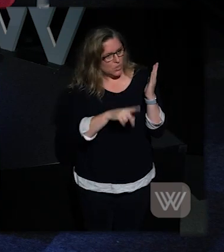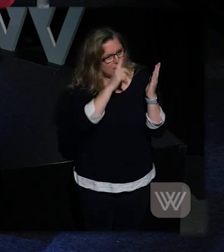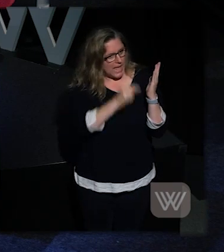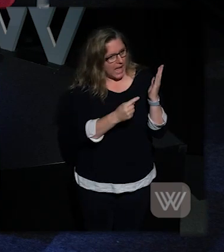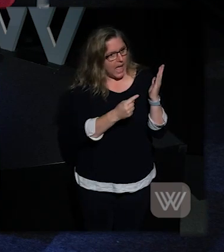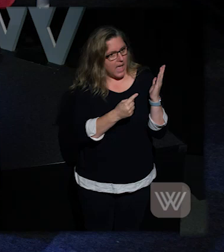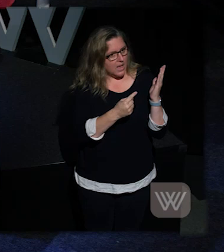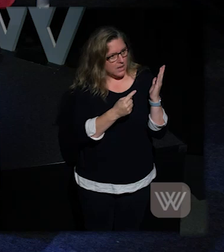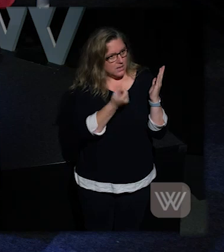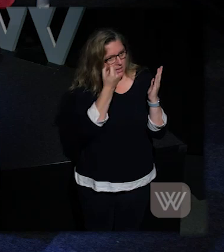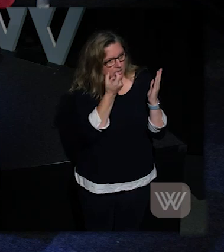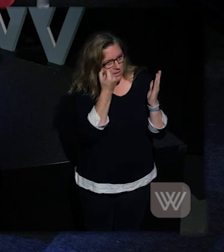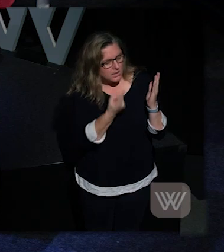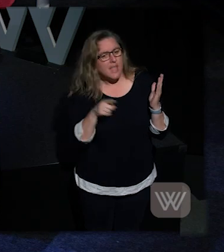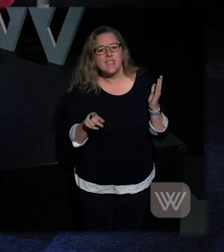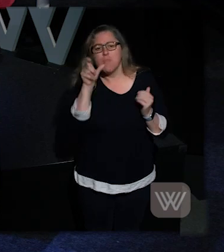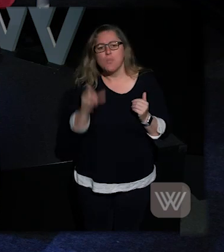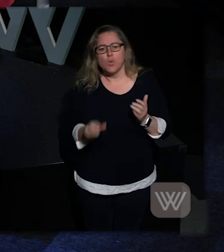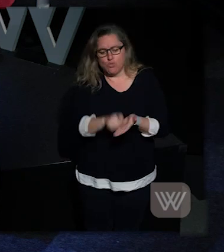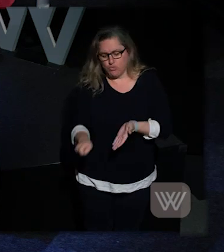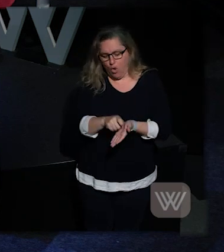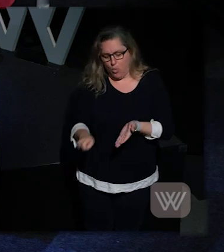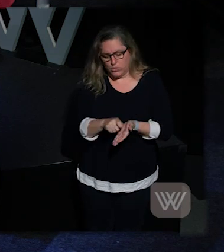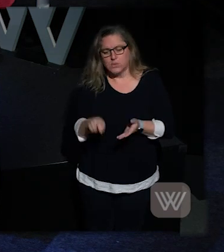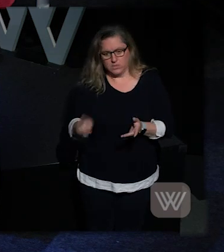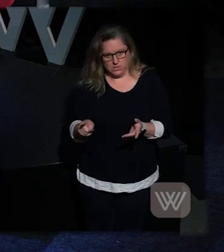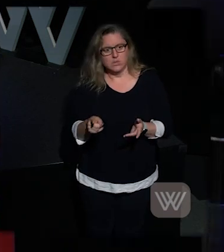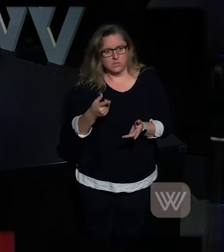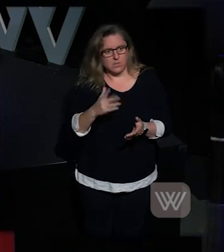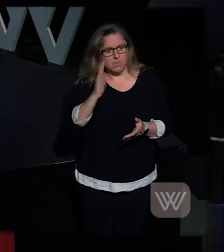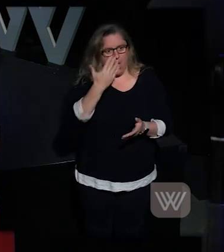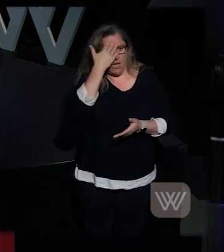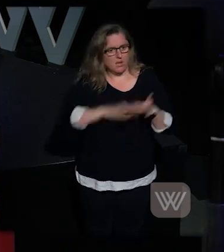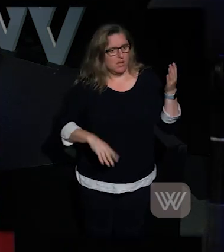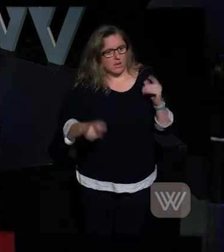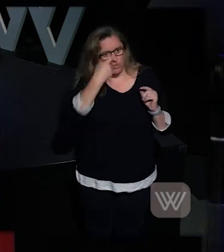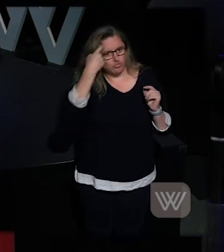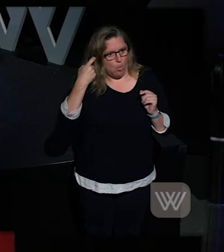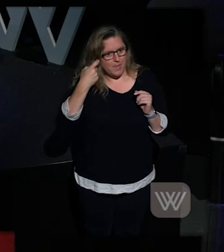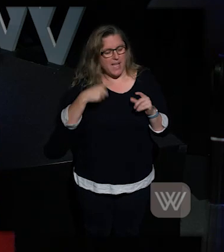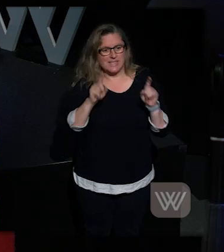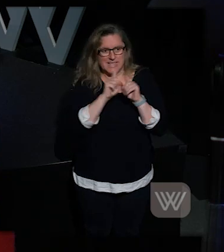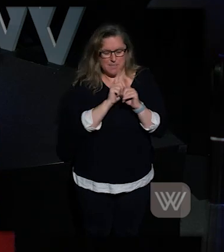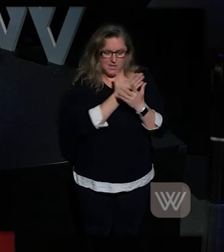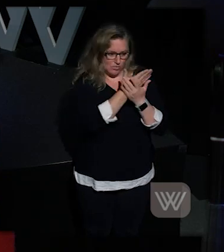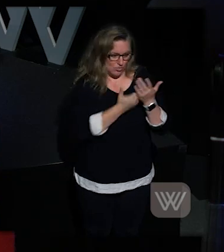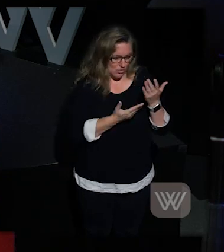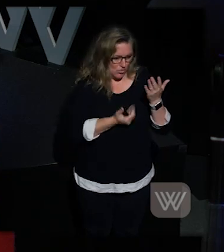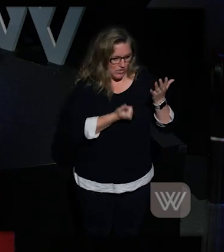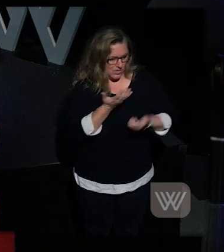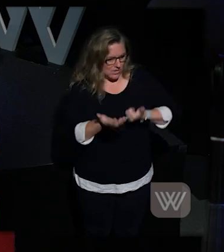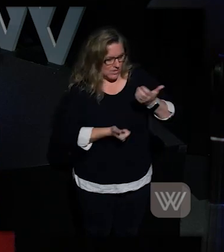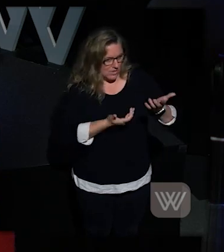the person who is writing is experiencing trauma before your eyes as the story starts to unfold. So